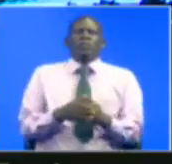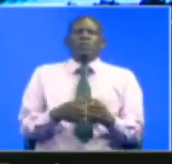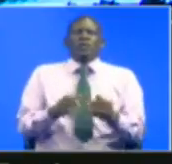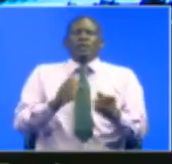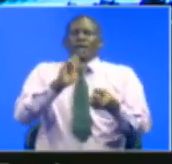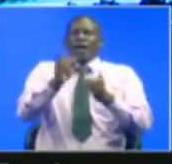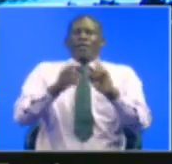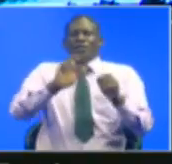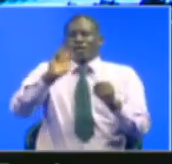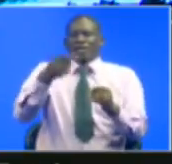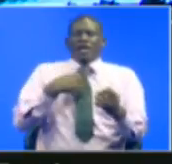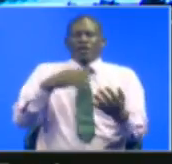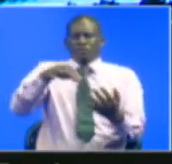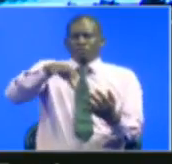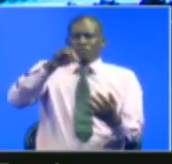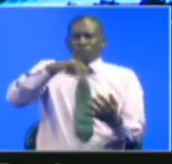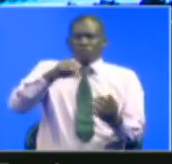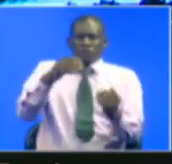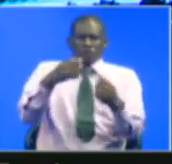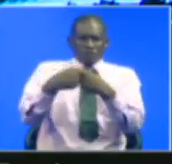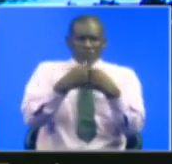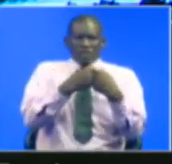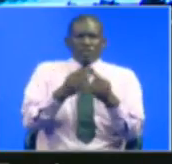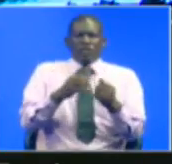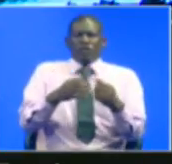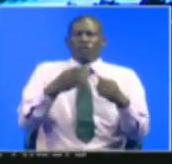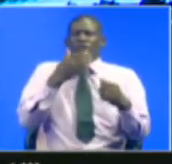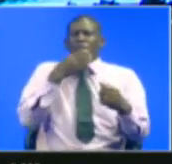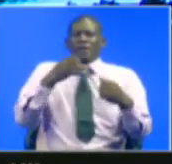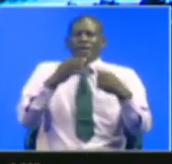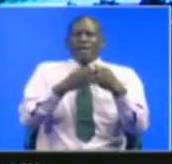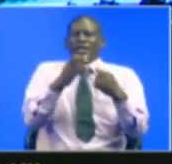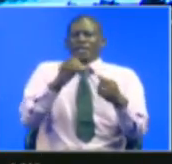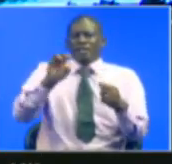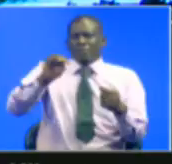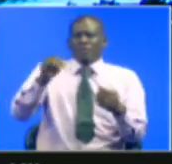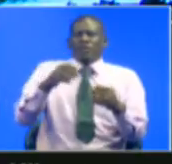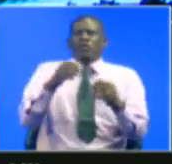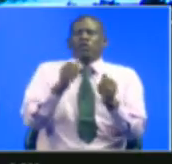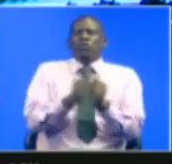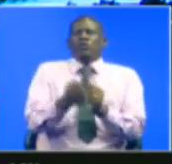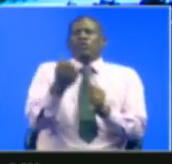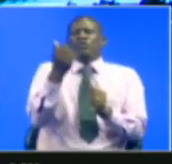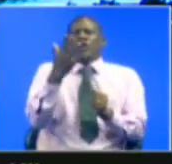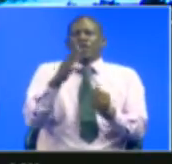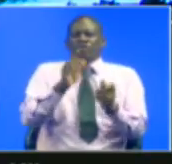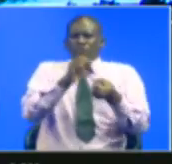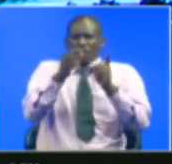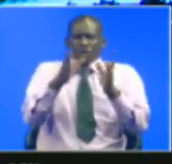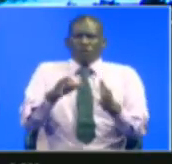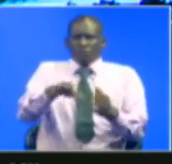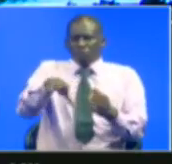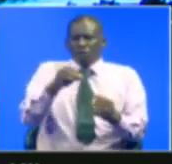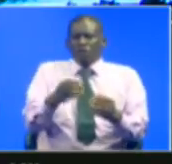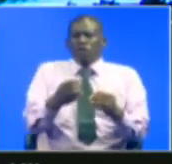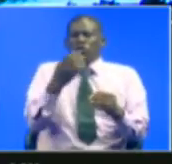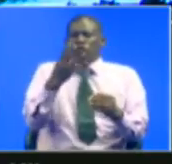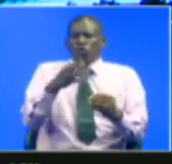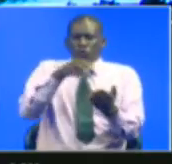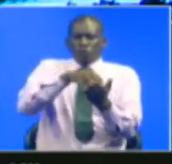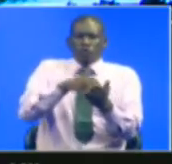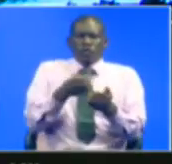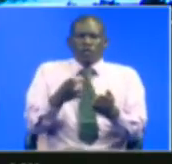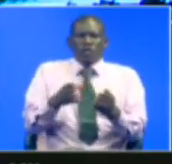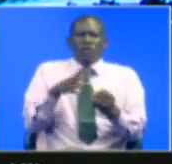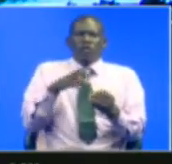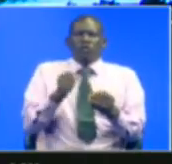Athletics Kenya has a selection headache in the men's 800 meters with 5 athletes picked in the 4 slots available. It remains to be seen which athlete will be dropped, with